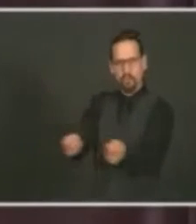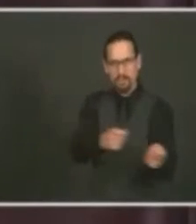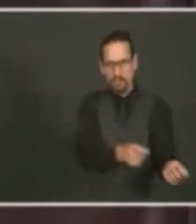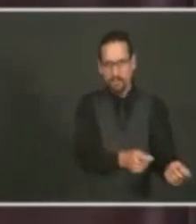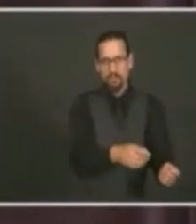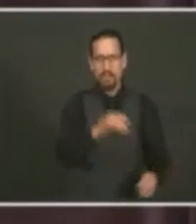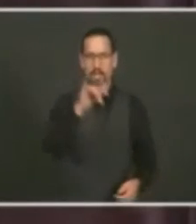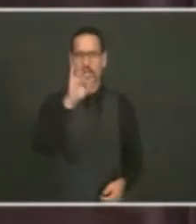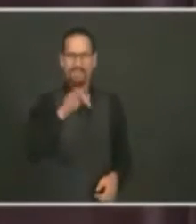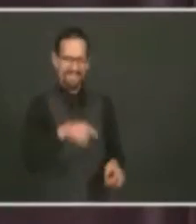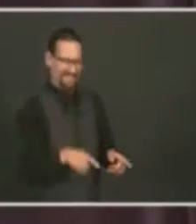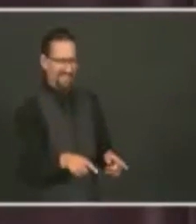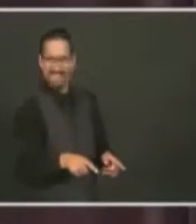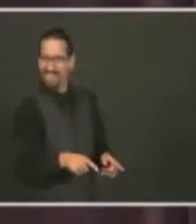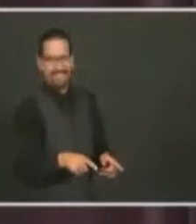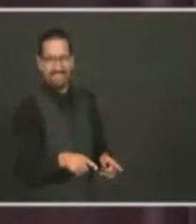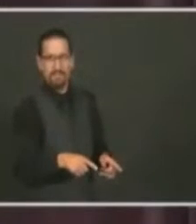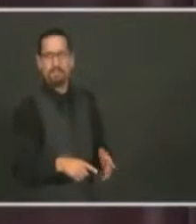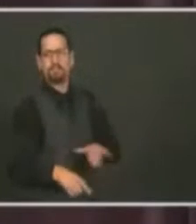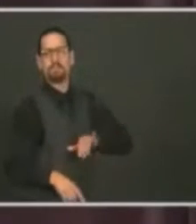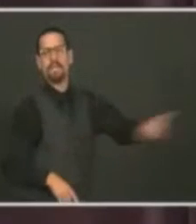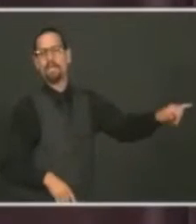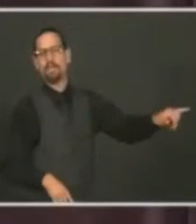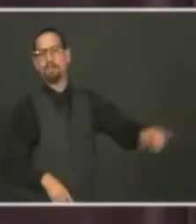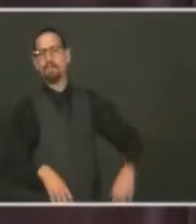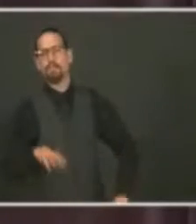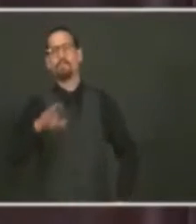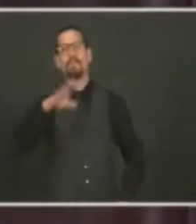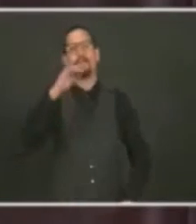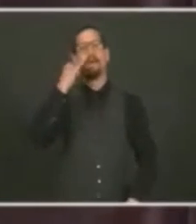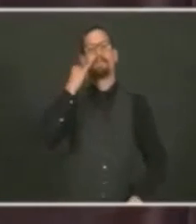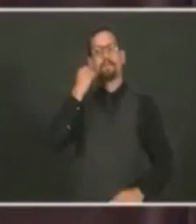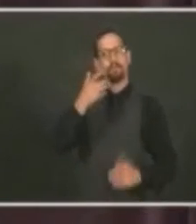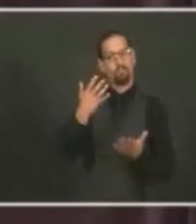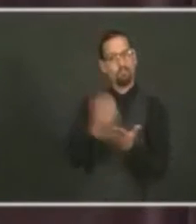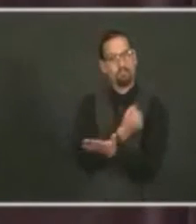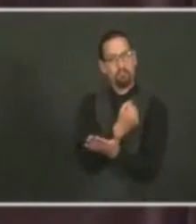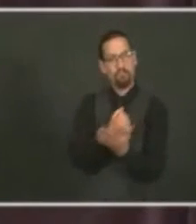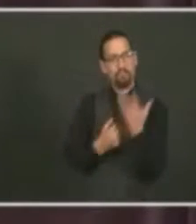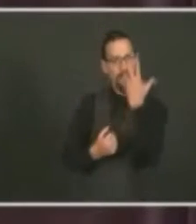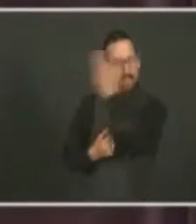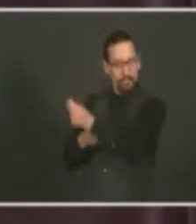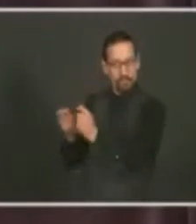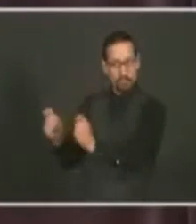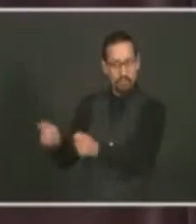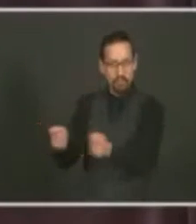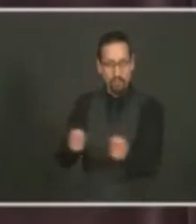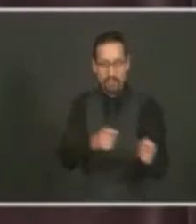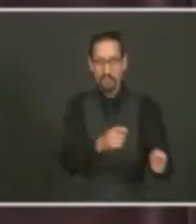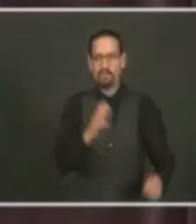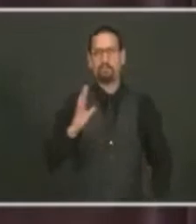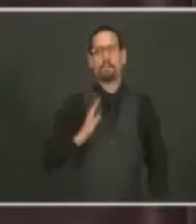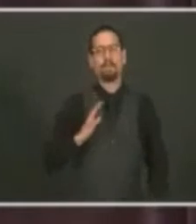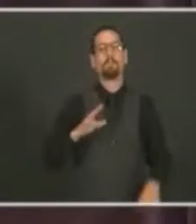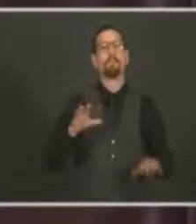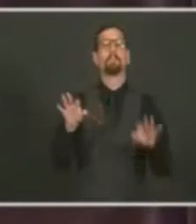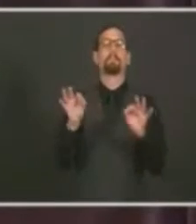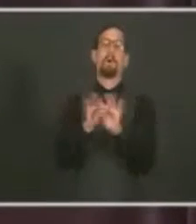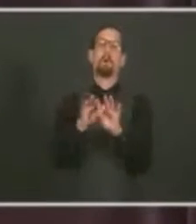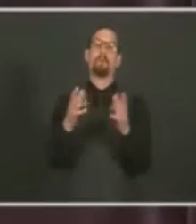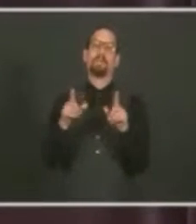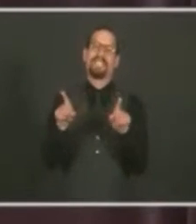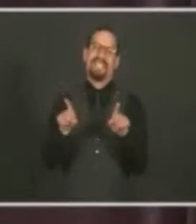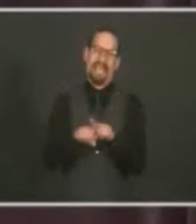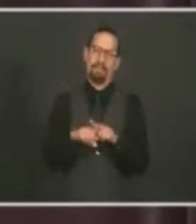be trick-or-treating, stay with your regular contacts, your small, stable groups. For people